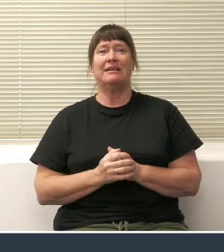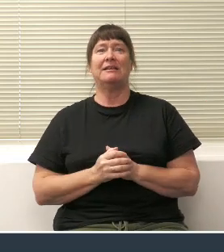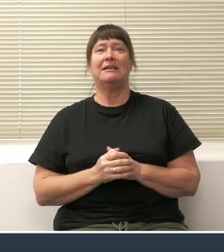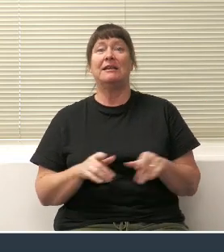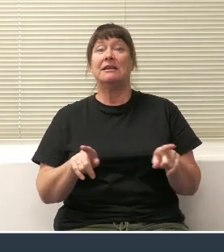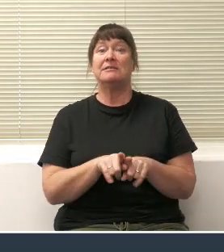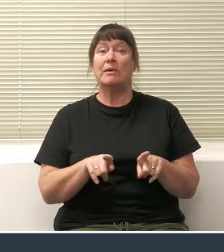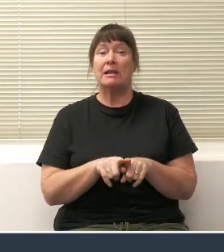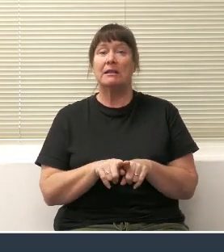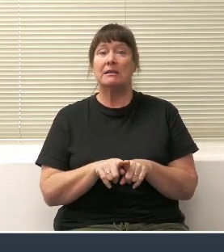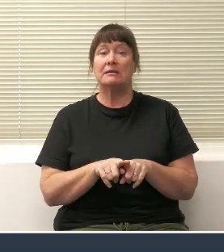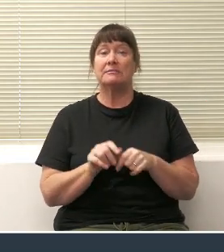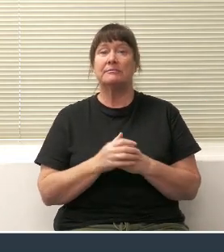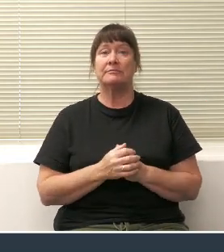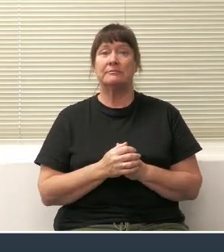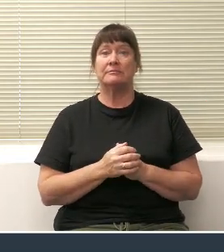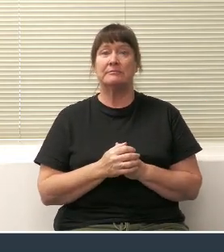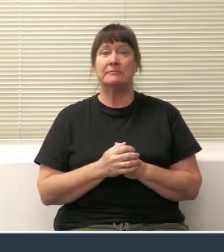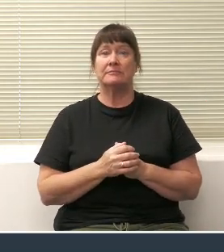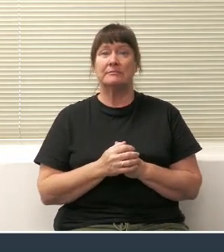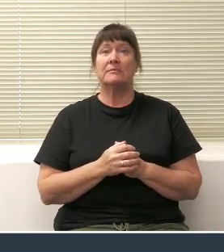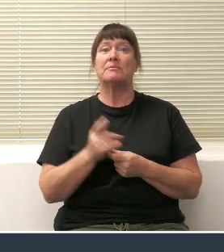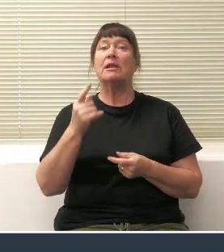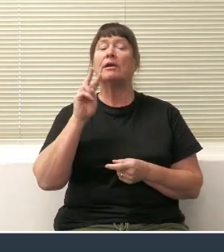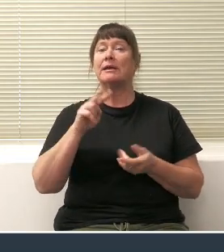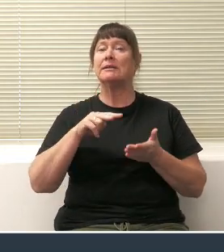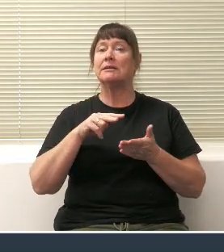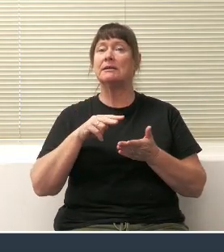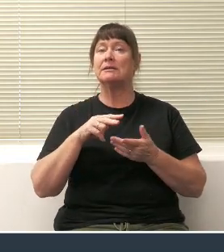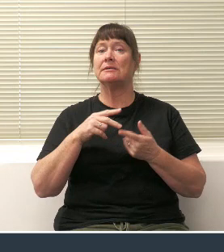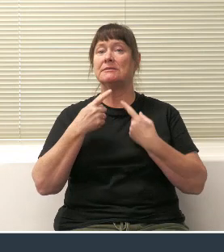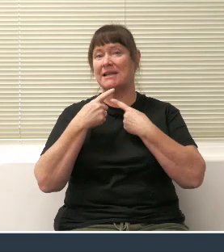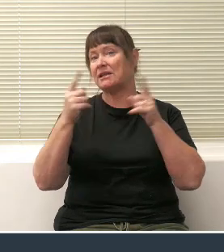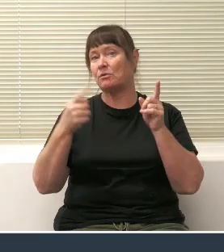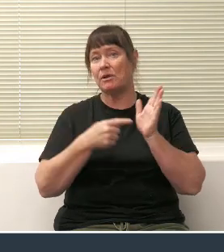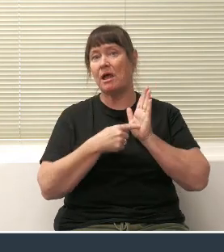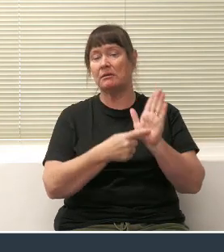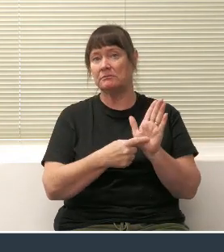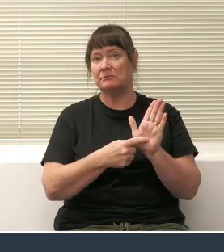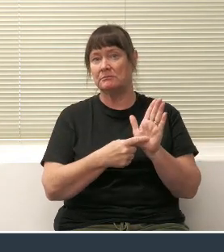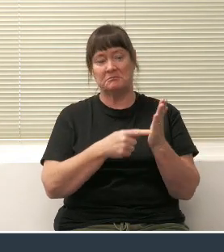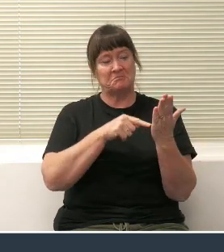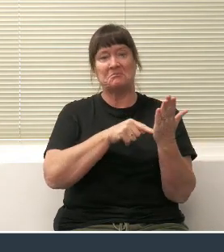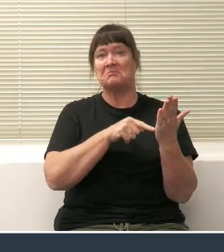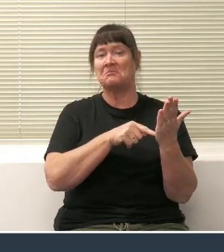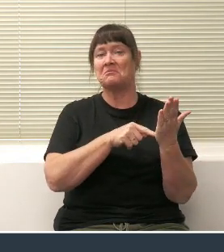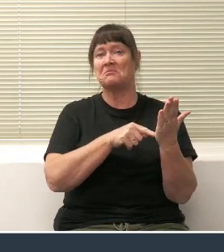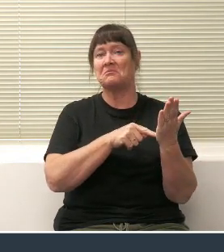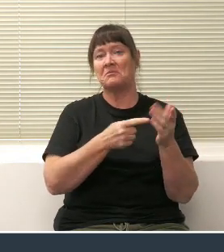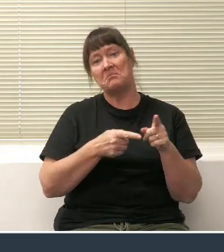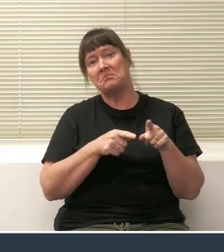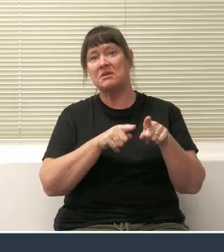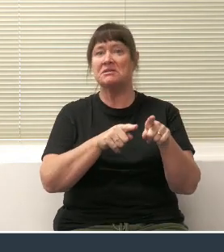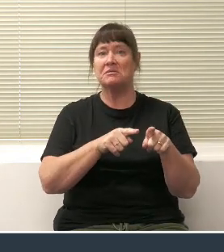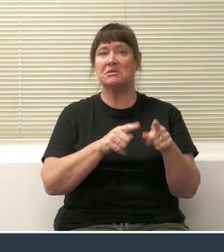also just be looking at the Standing Order 4.2 meeting duration again, and that's pursuant to